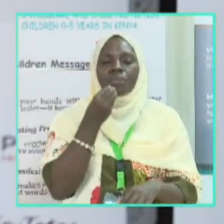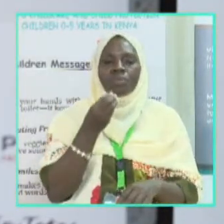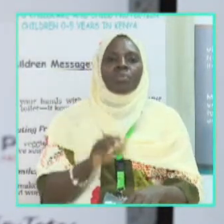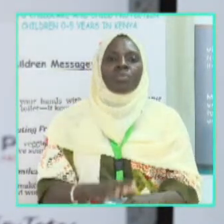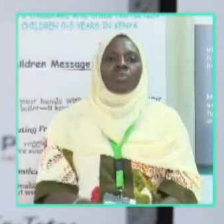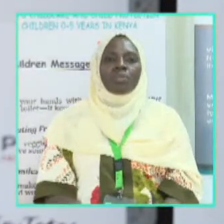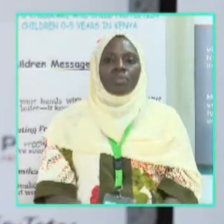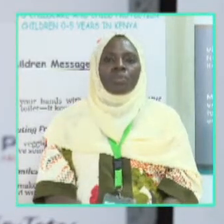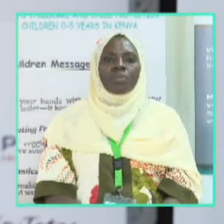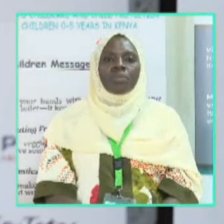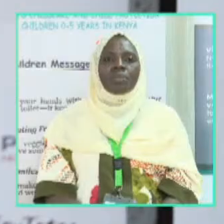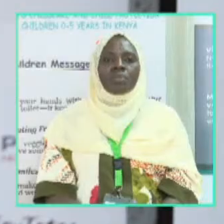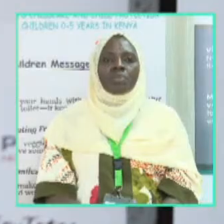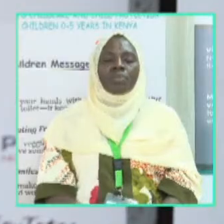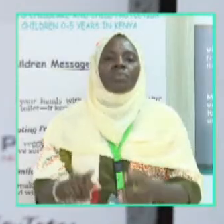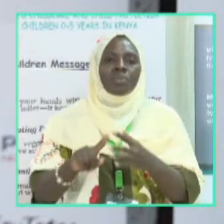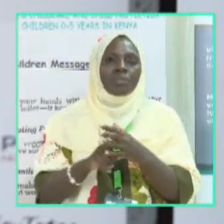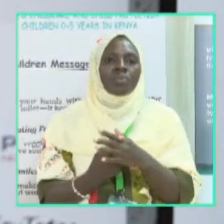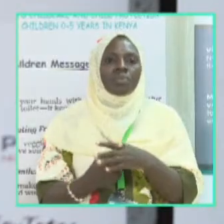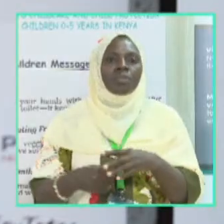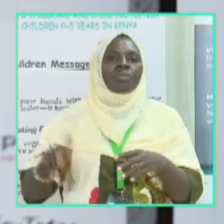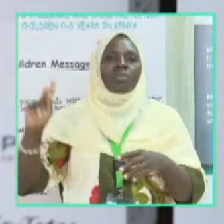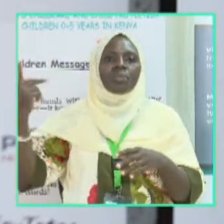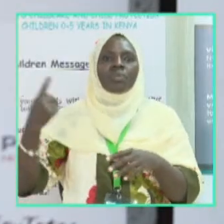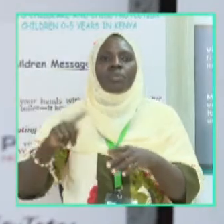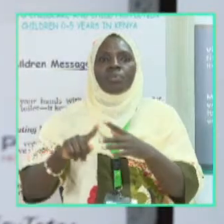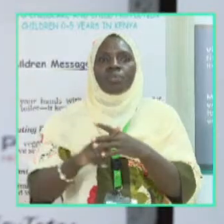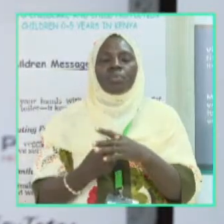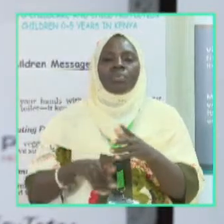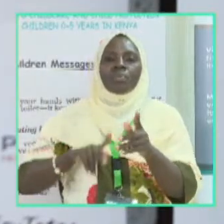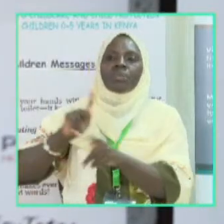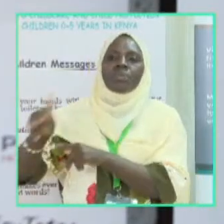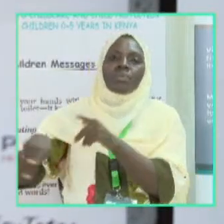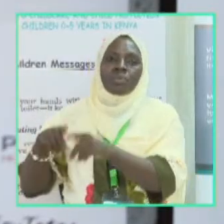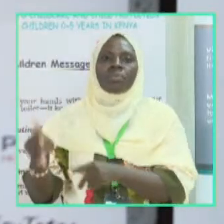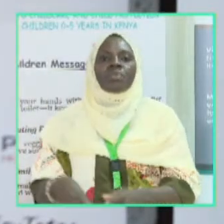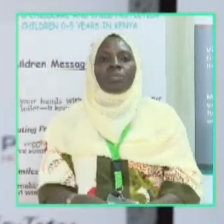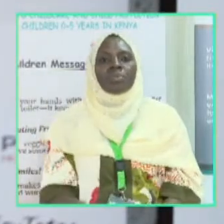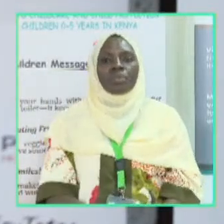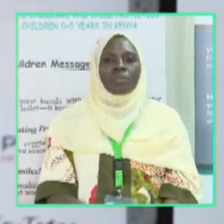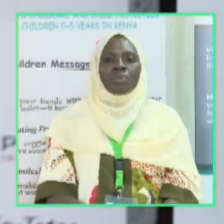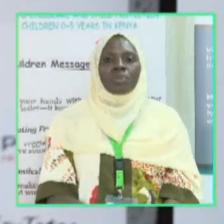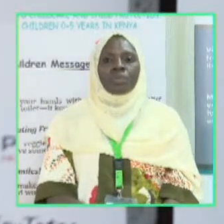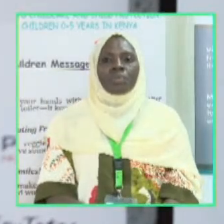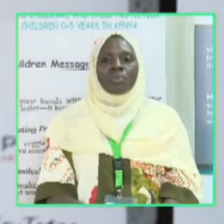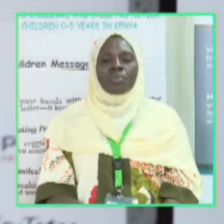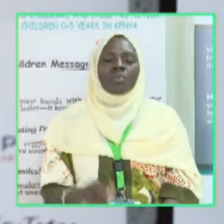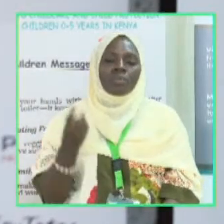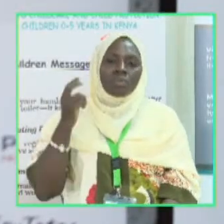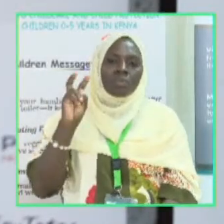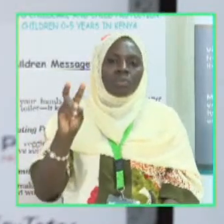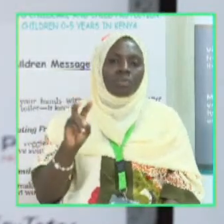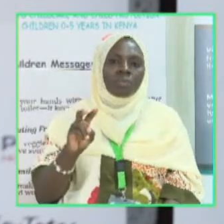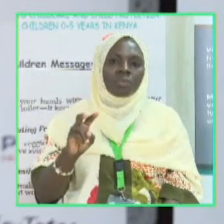country at established. And that's the finding that Benta gave us. When we look at